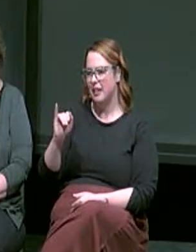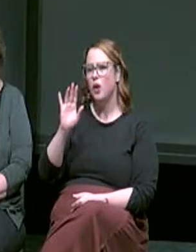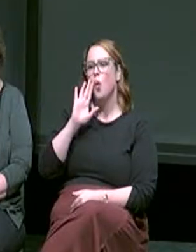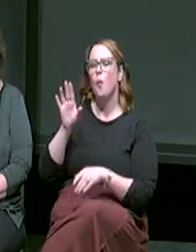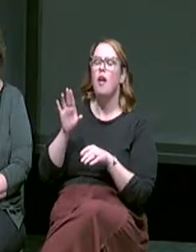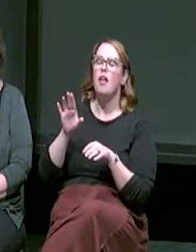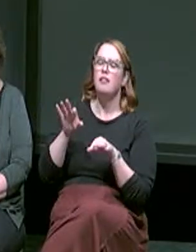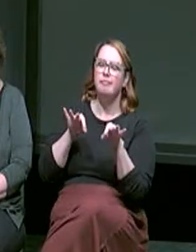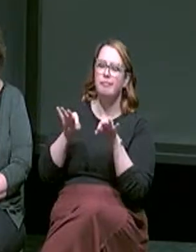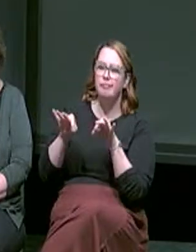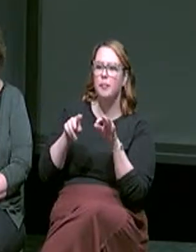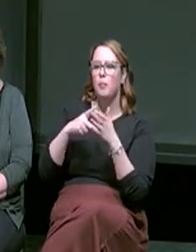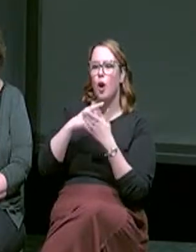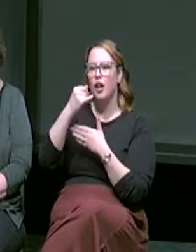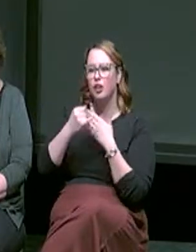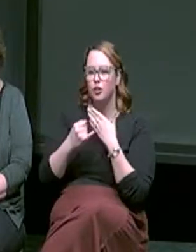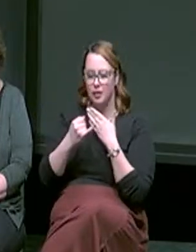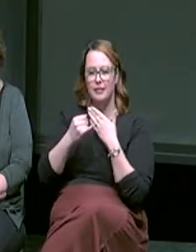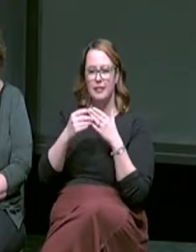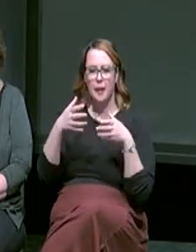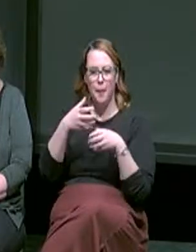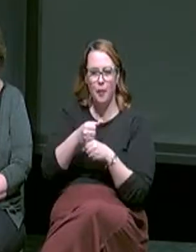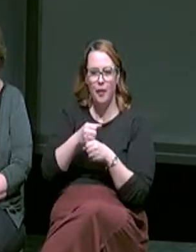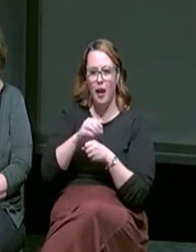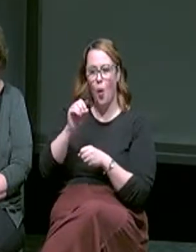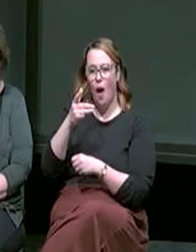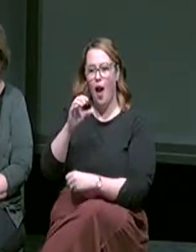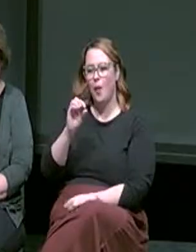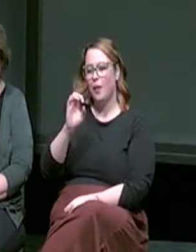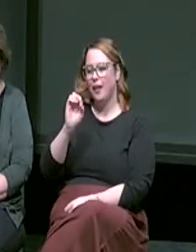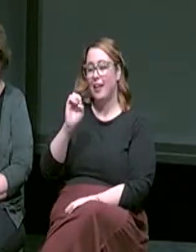project summary and the Ohio EPA's role.